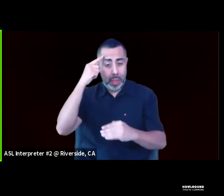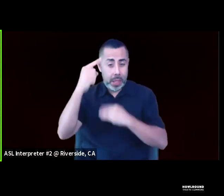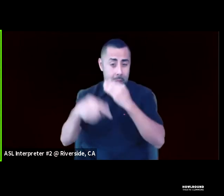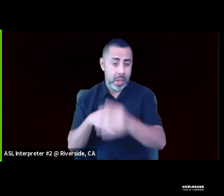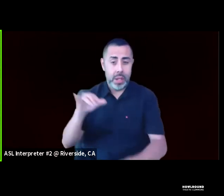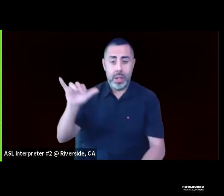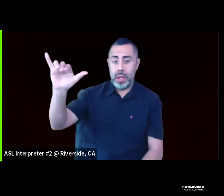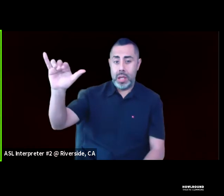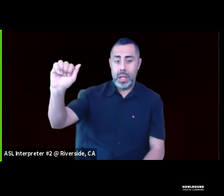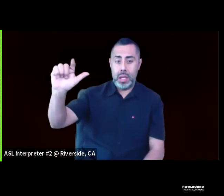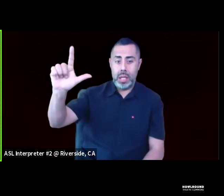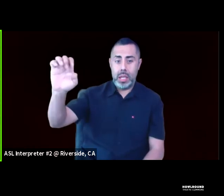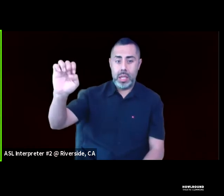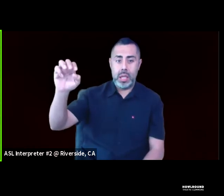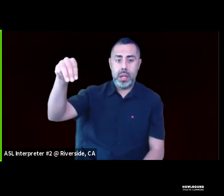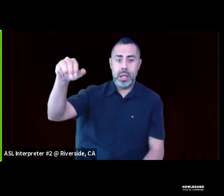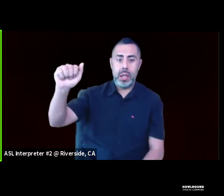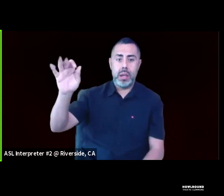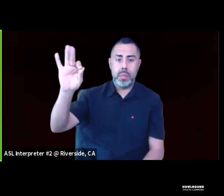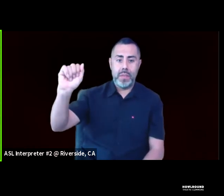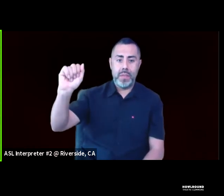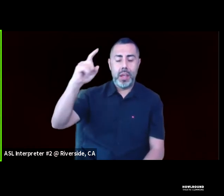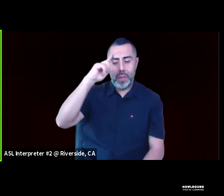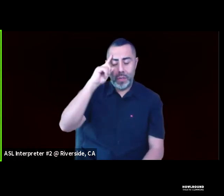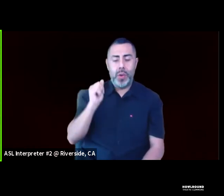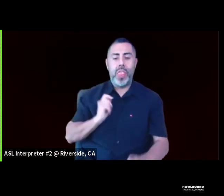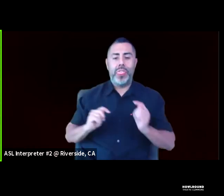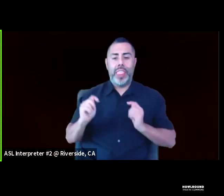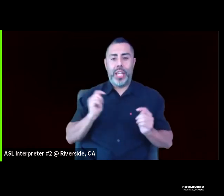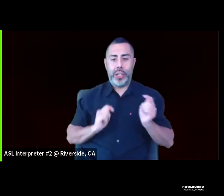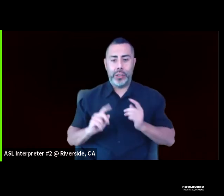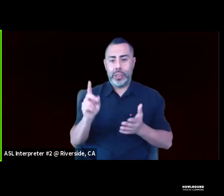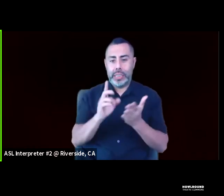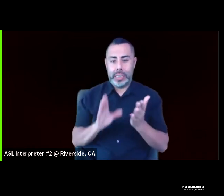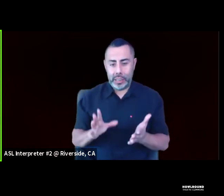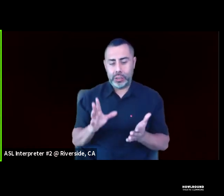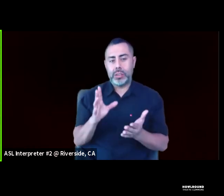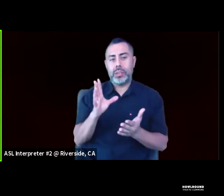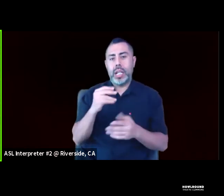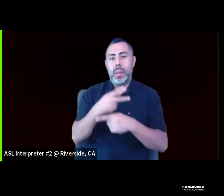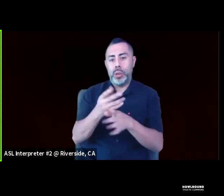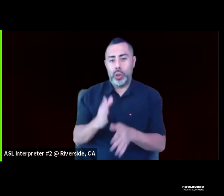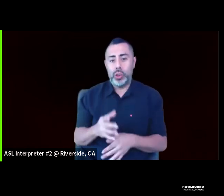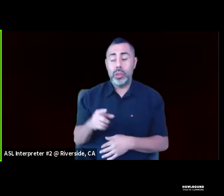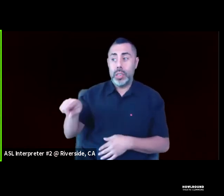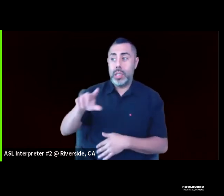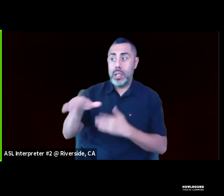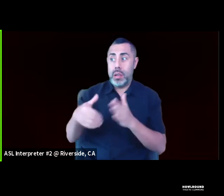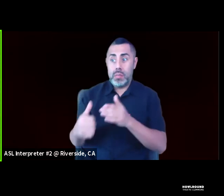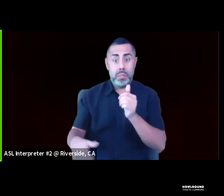designers, mostly white men who are making real money and hiring each other.